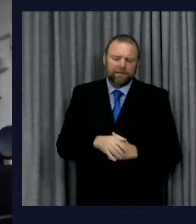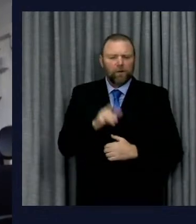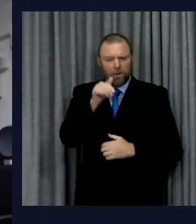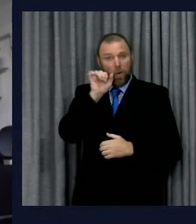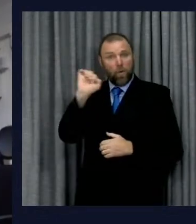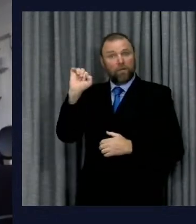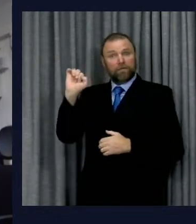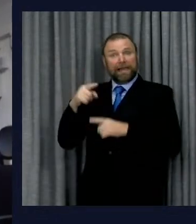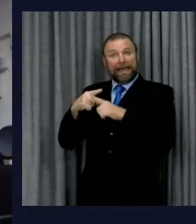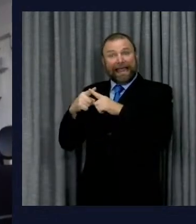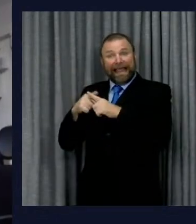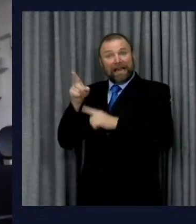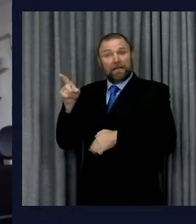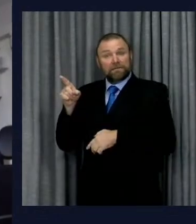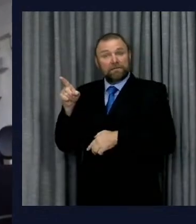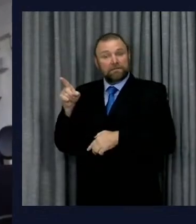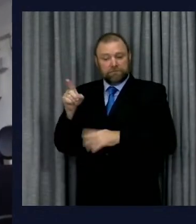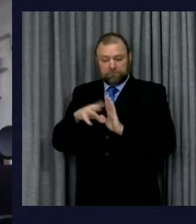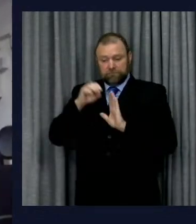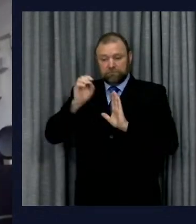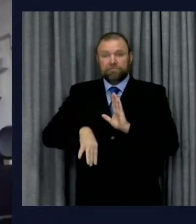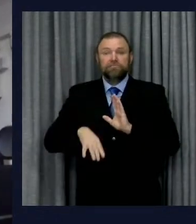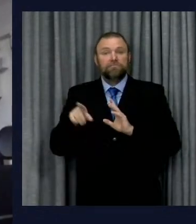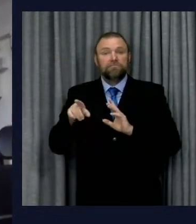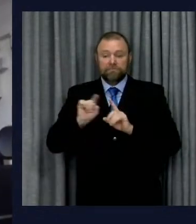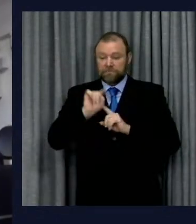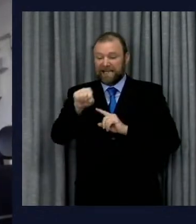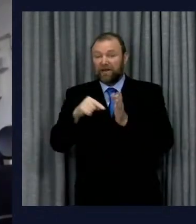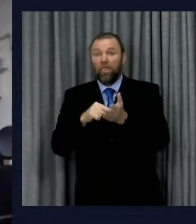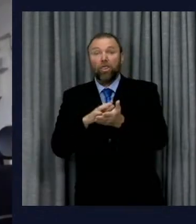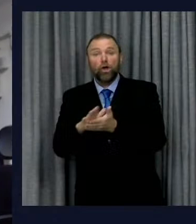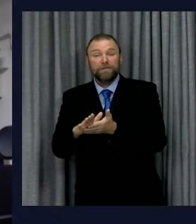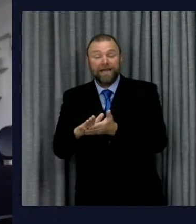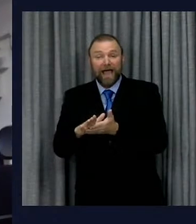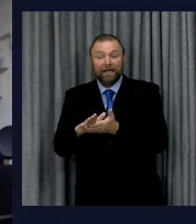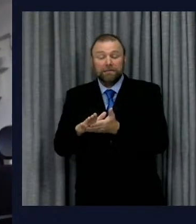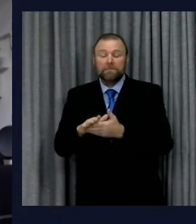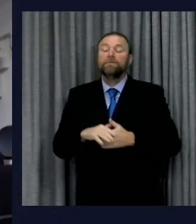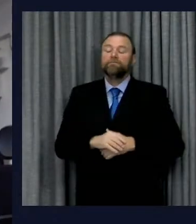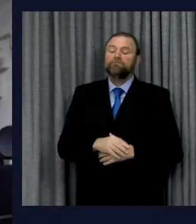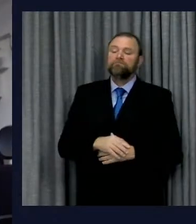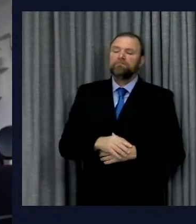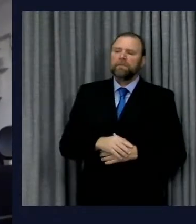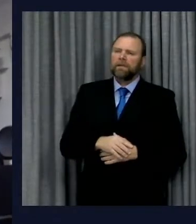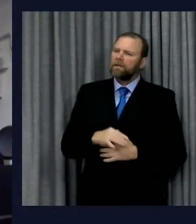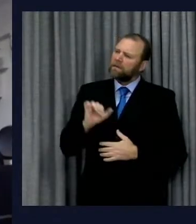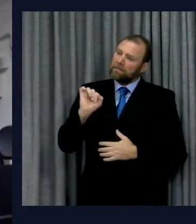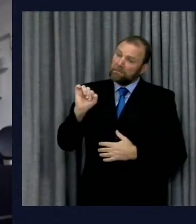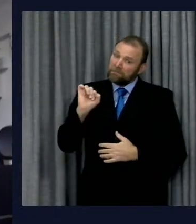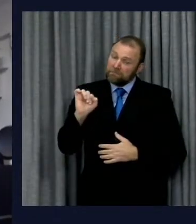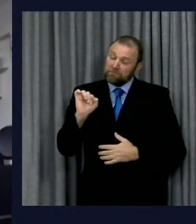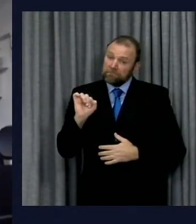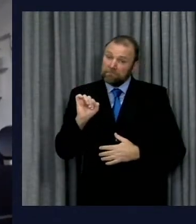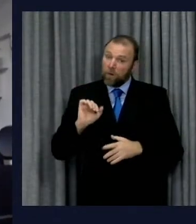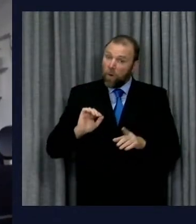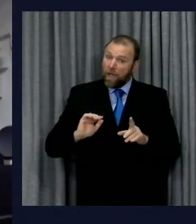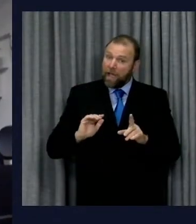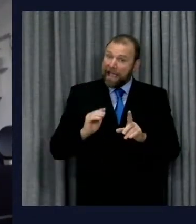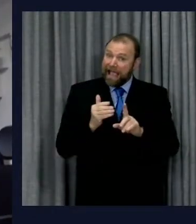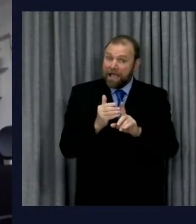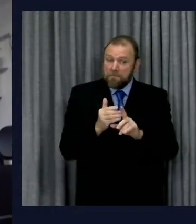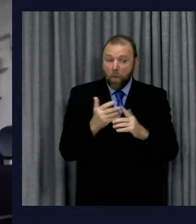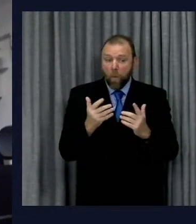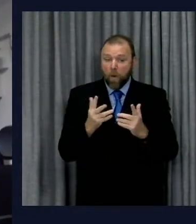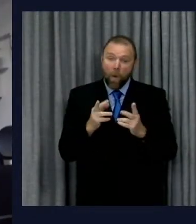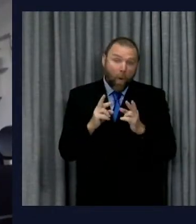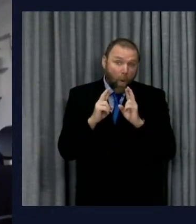legal requirement in England next Thursday. Is it your aim, or at least your hope, that you will